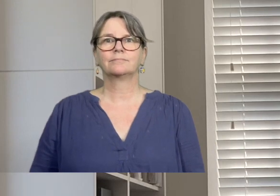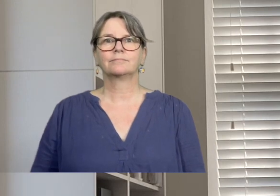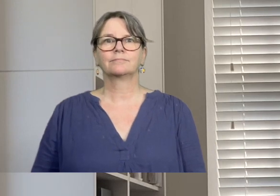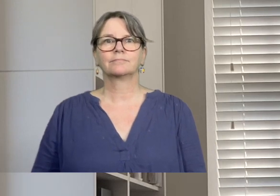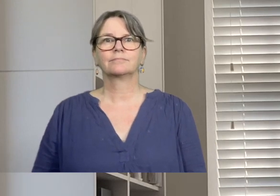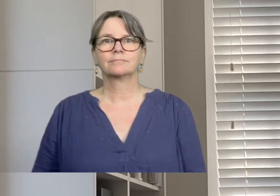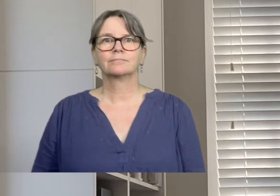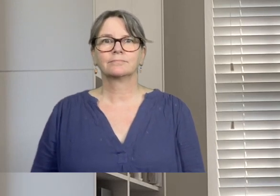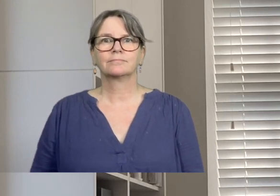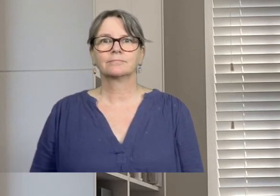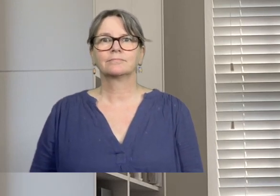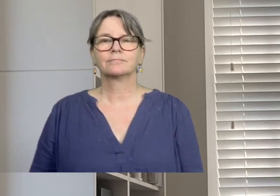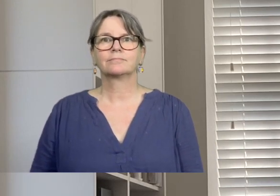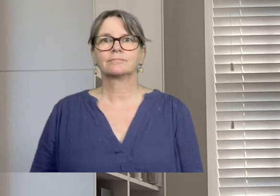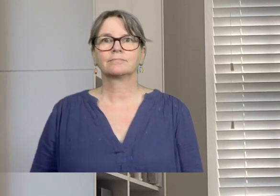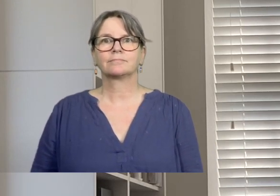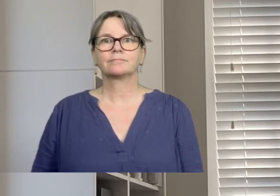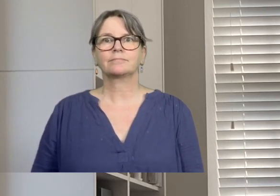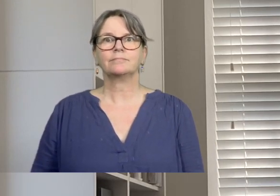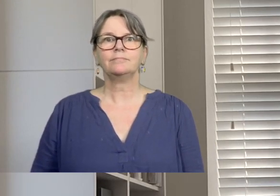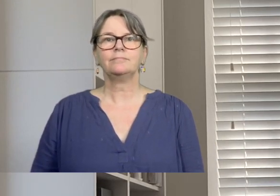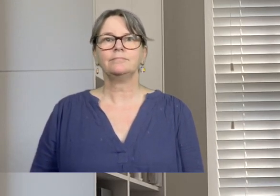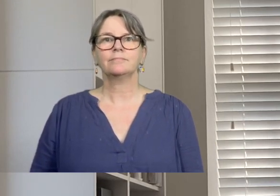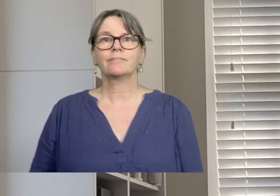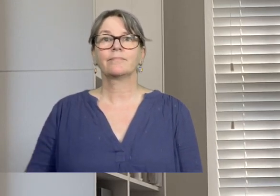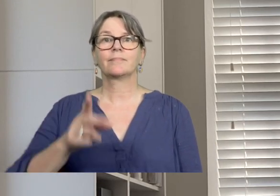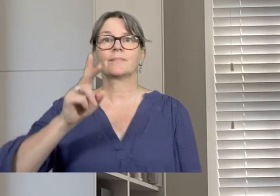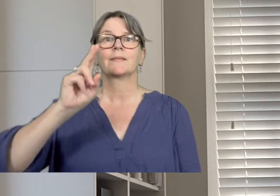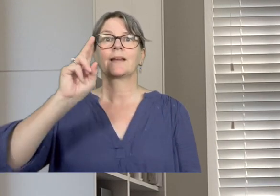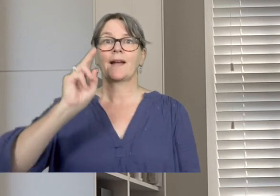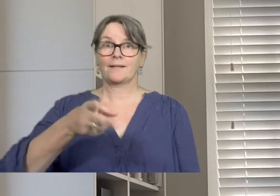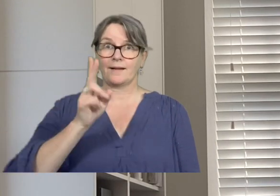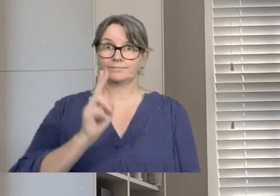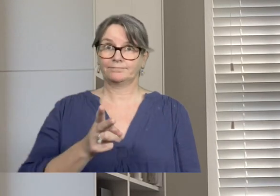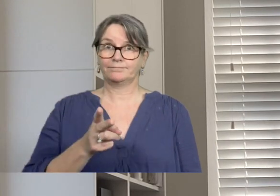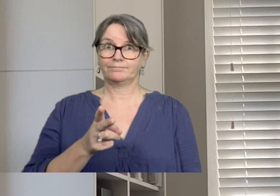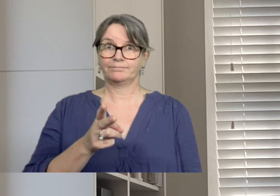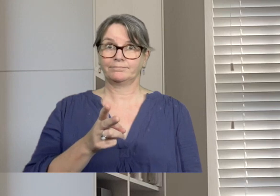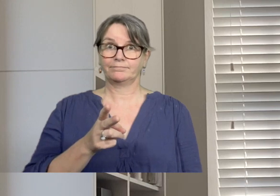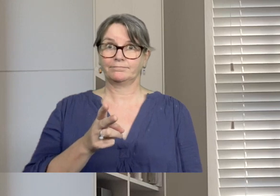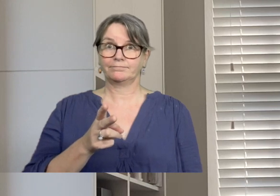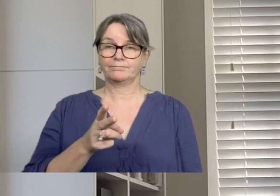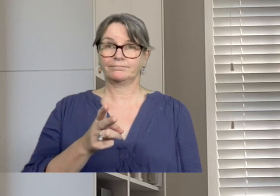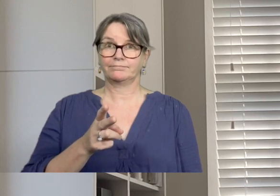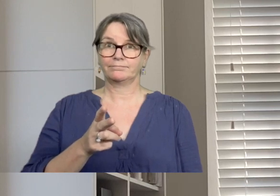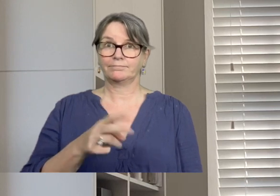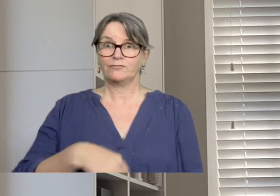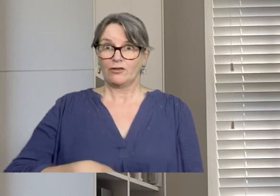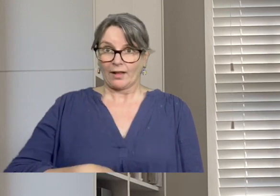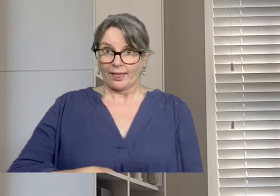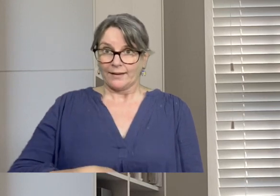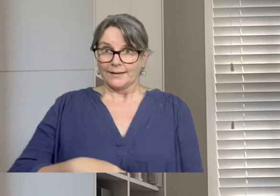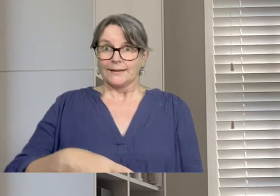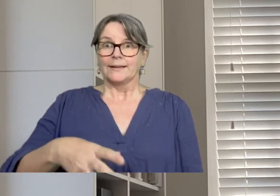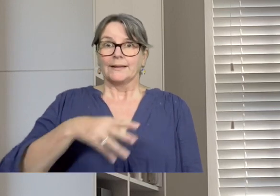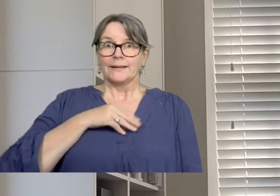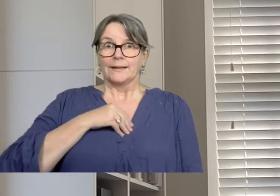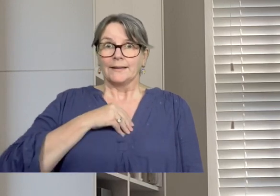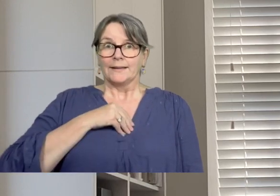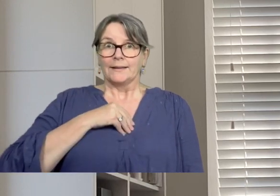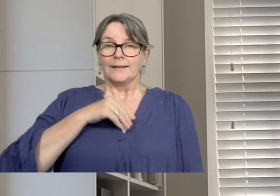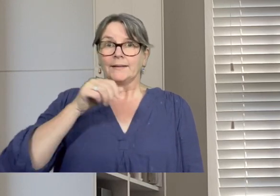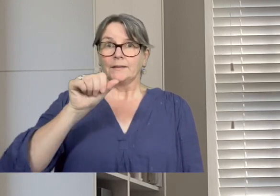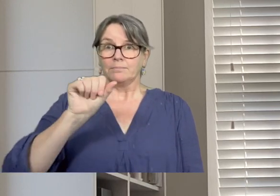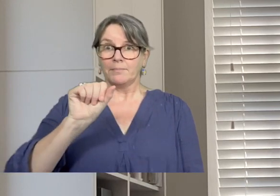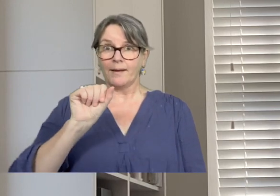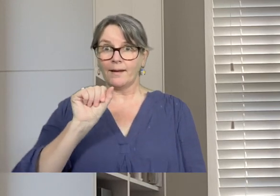use momentum and to just peel and lay down. If momentum's needed, momentum's needed. We take a breath in to grow tall. We breathe